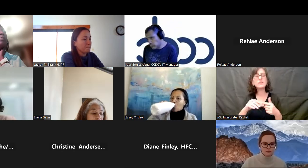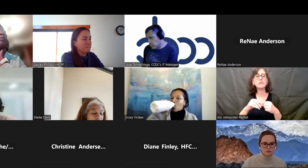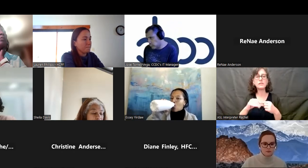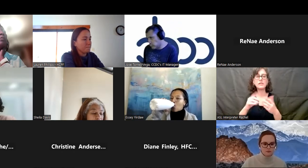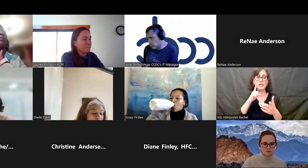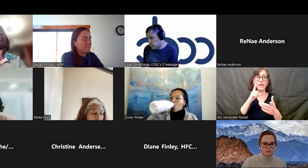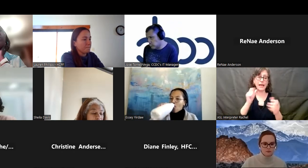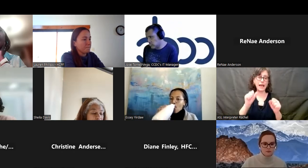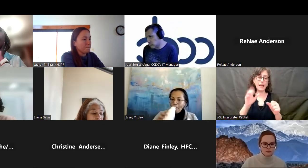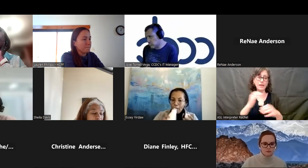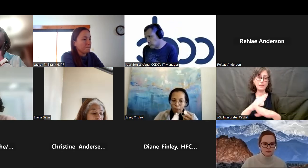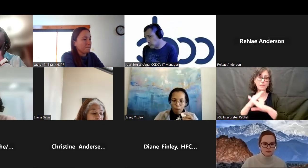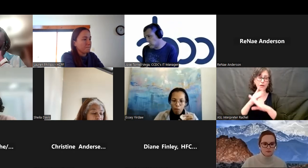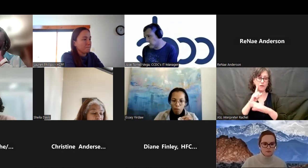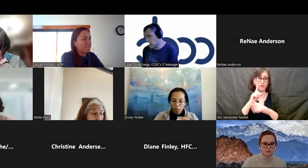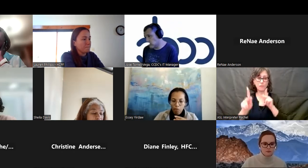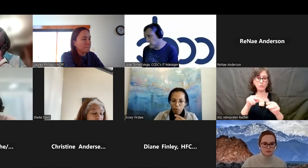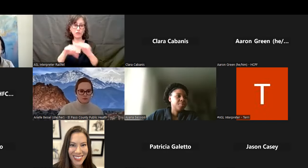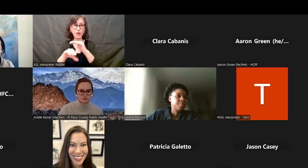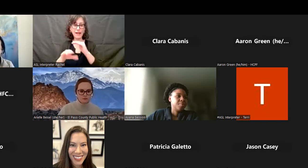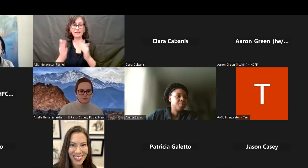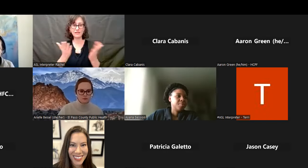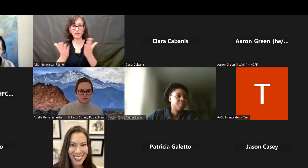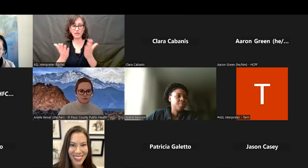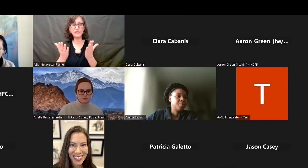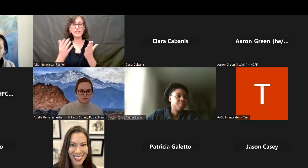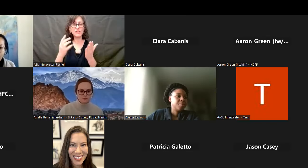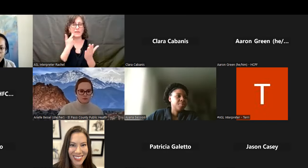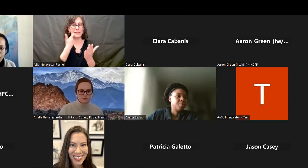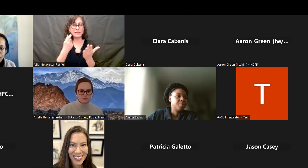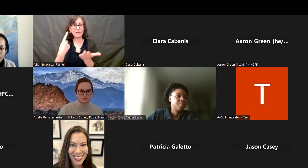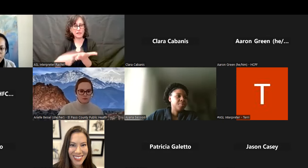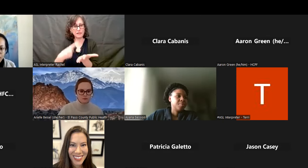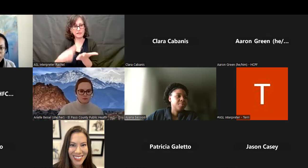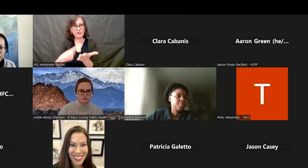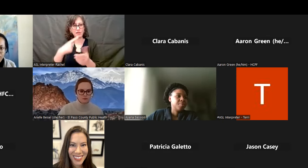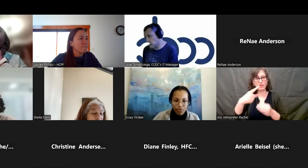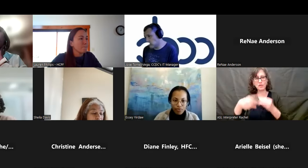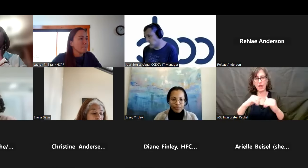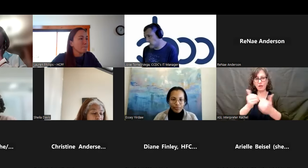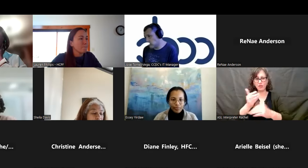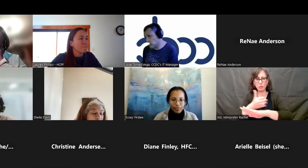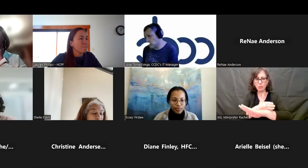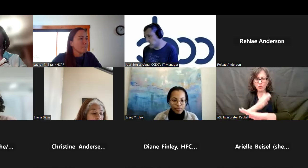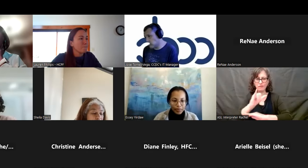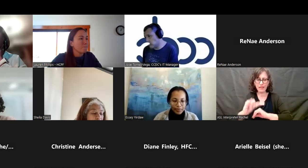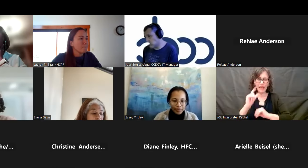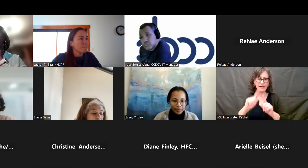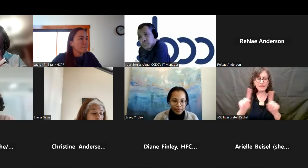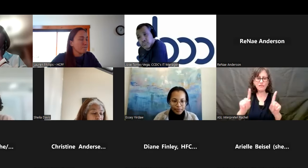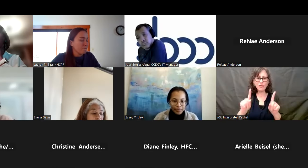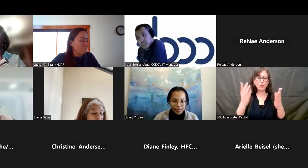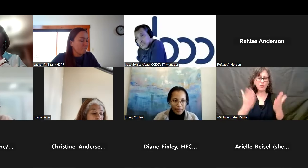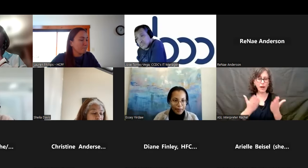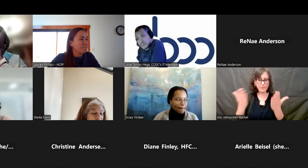access services. So we have a little bit of a discussion of how that could be improved or what type of recommendation we can offer. We